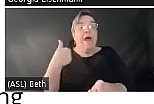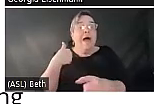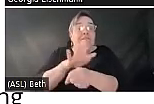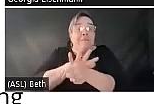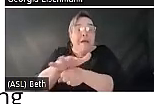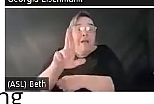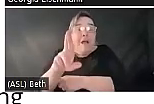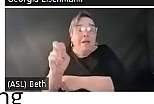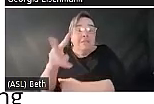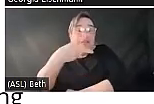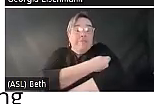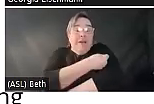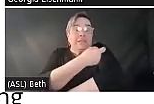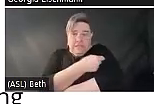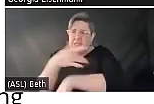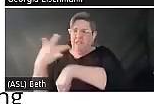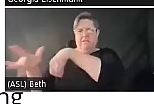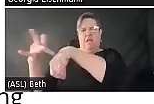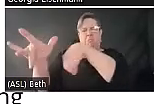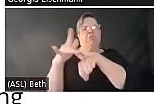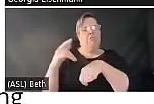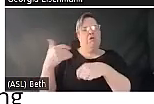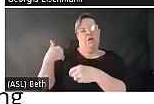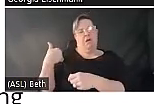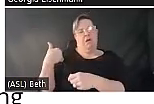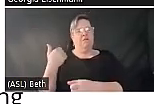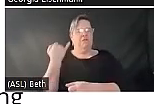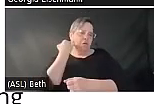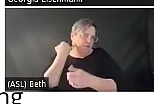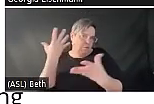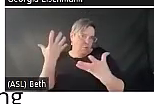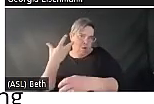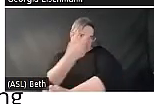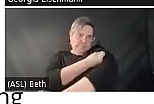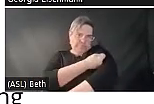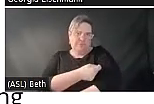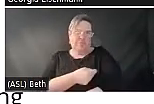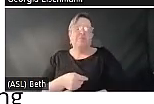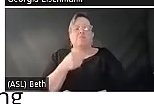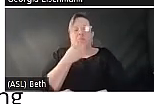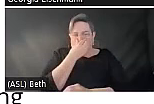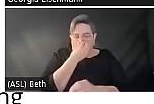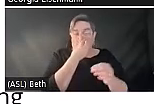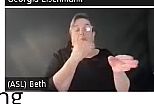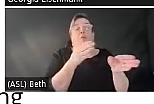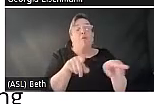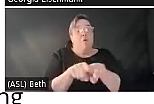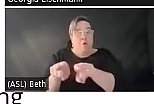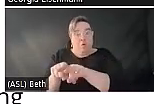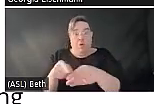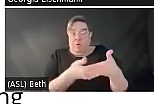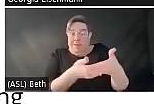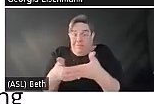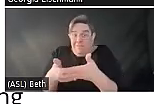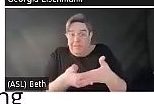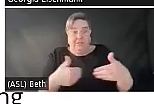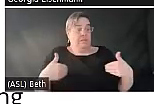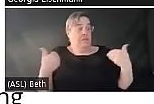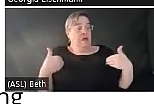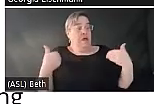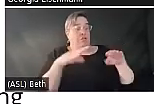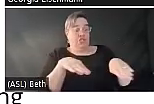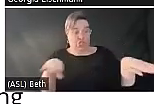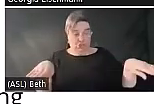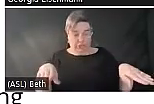and young children. So that is another group that we think about from a vaccine perspective. And this is really to prevent